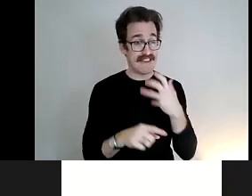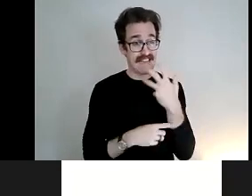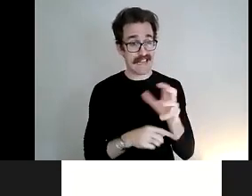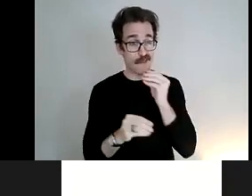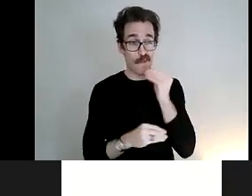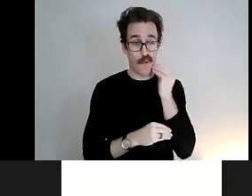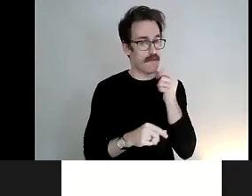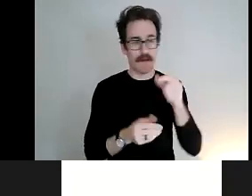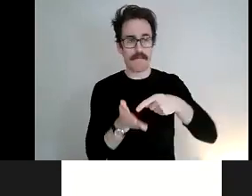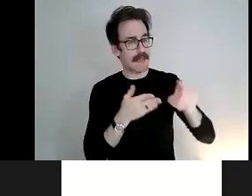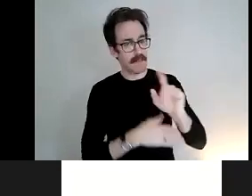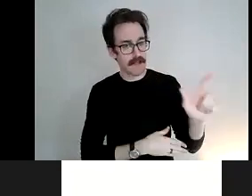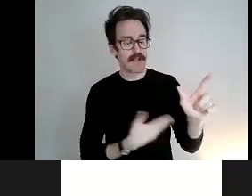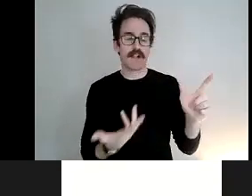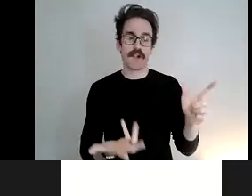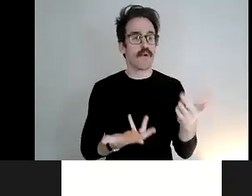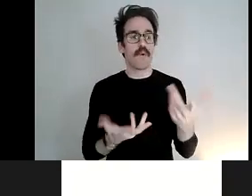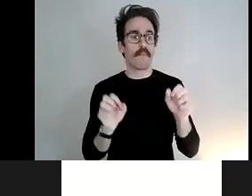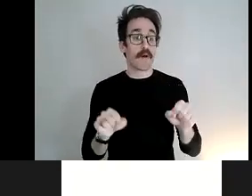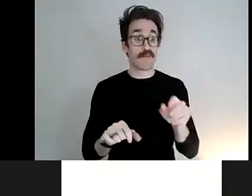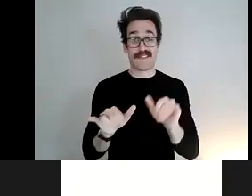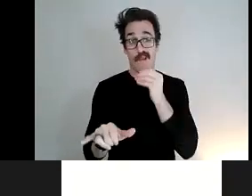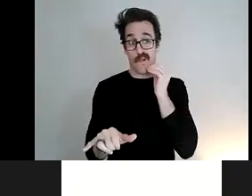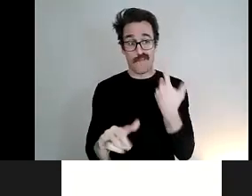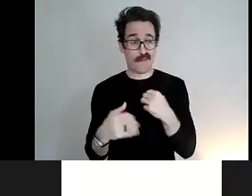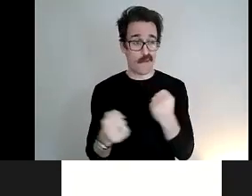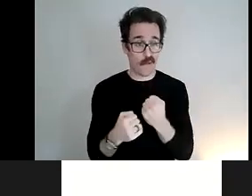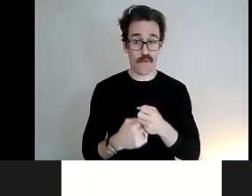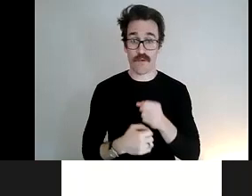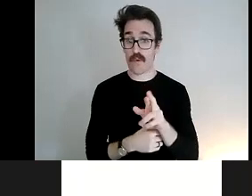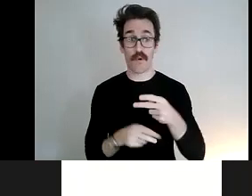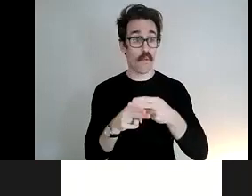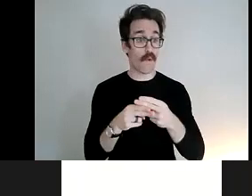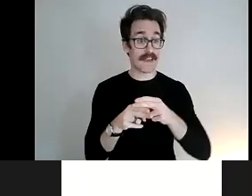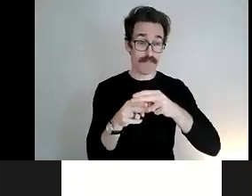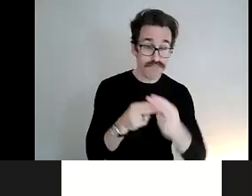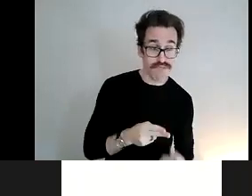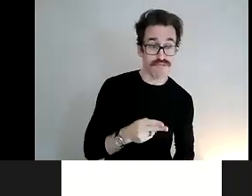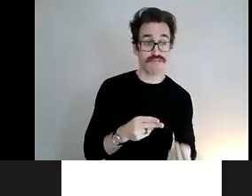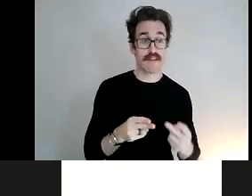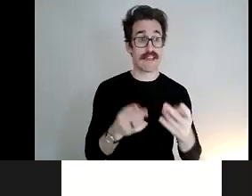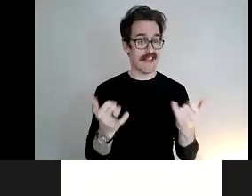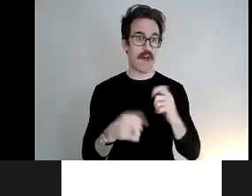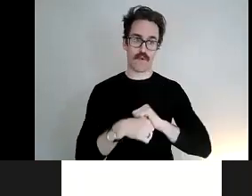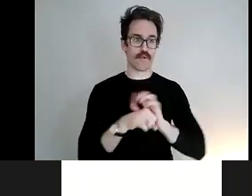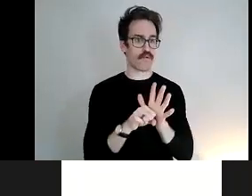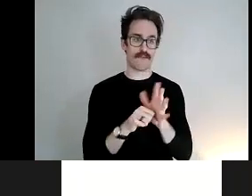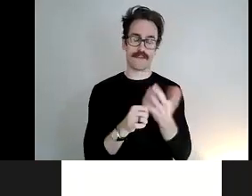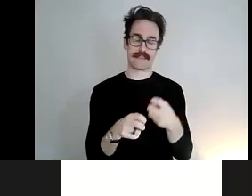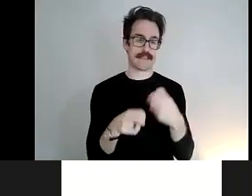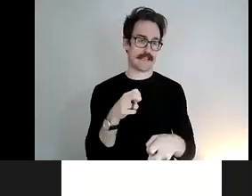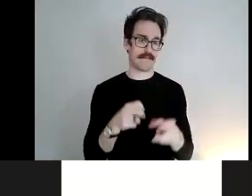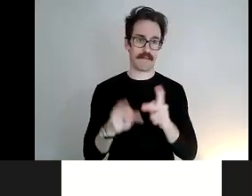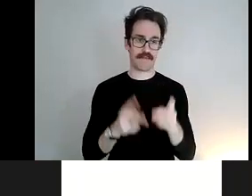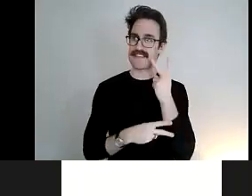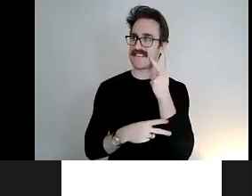Isolation, deprivation of liberty, severe loss of weight might be one way to determine, especially during COVID. It's hard right now for folks to tell